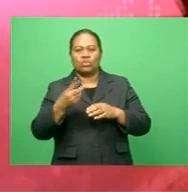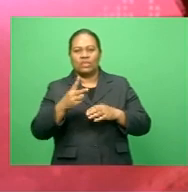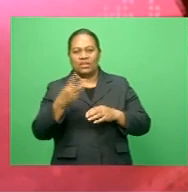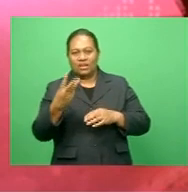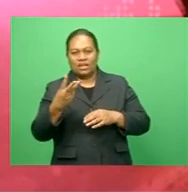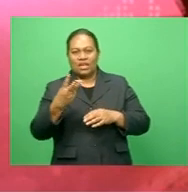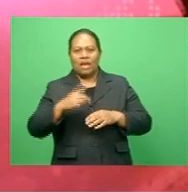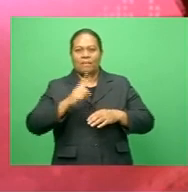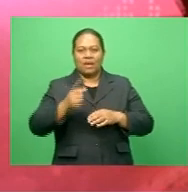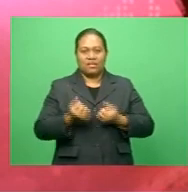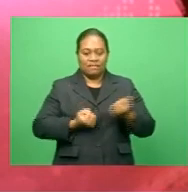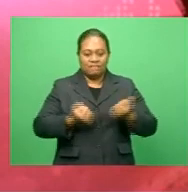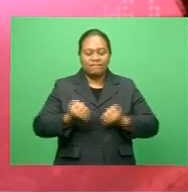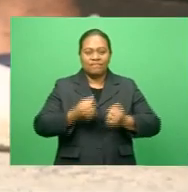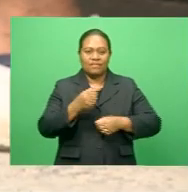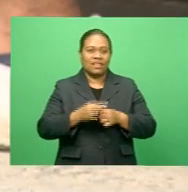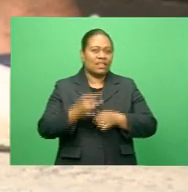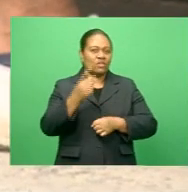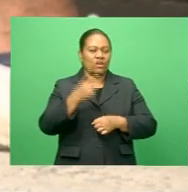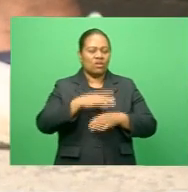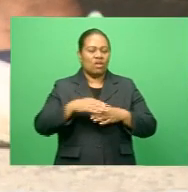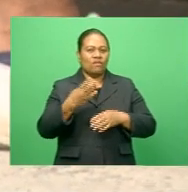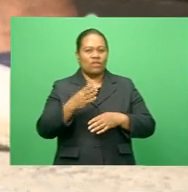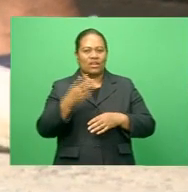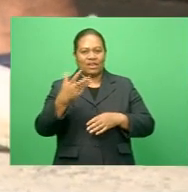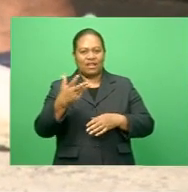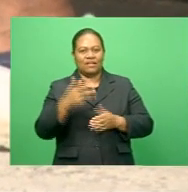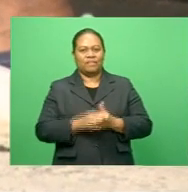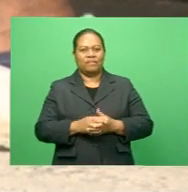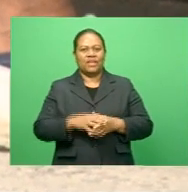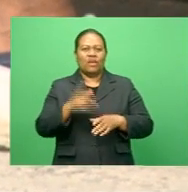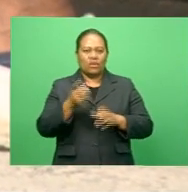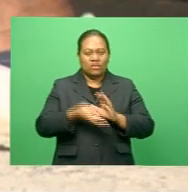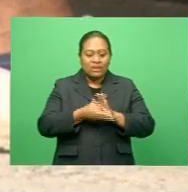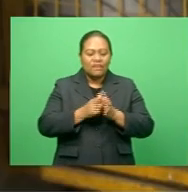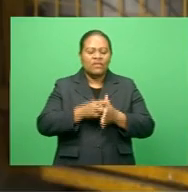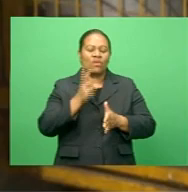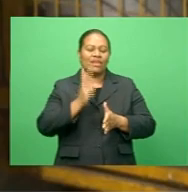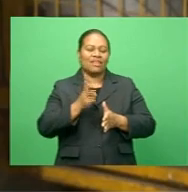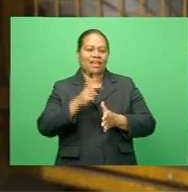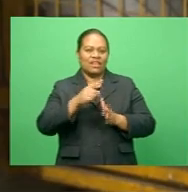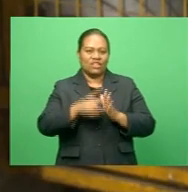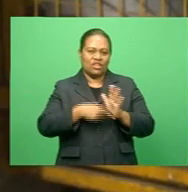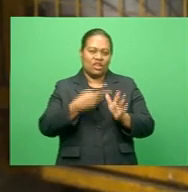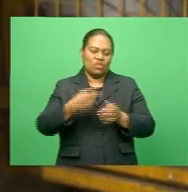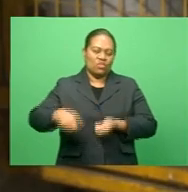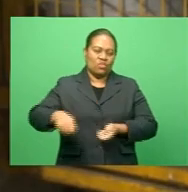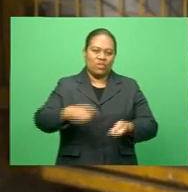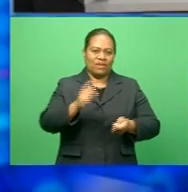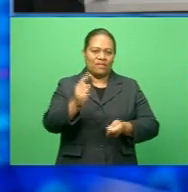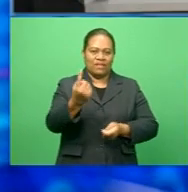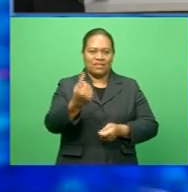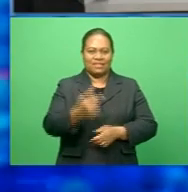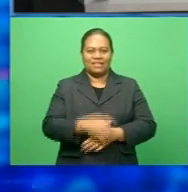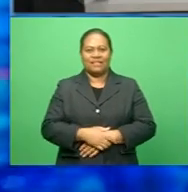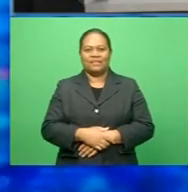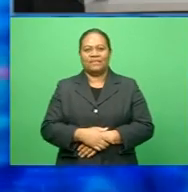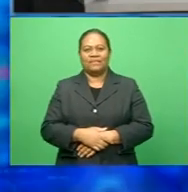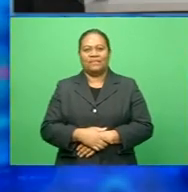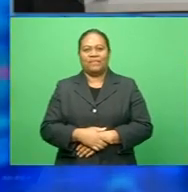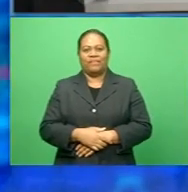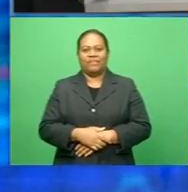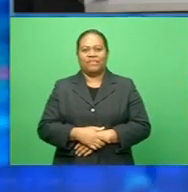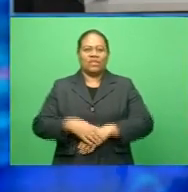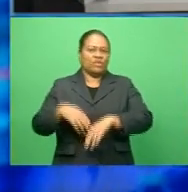gas $1.49. The next fuel price review will be done on January 1st.